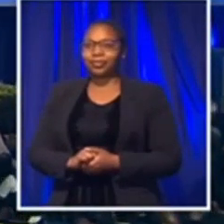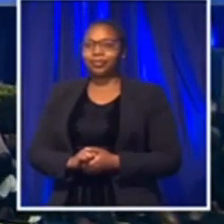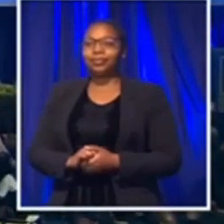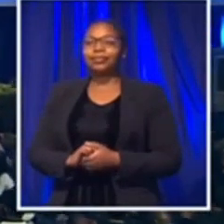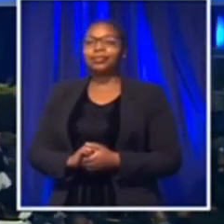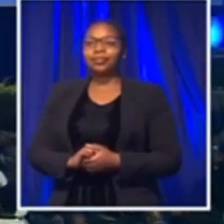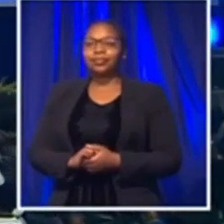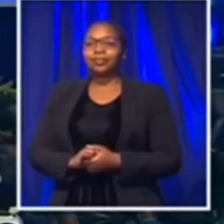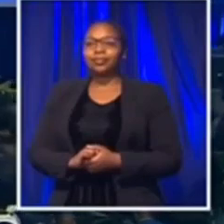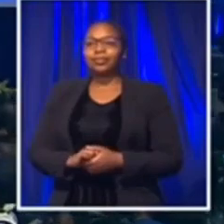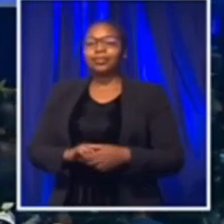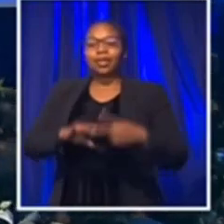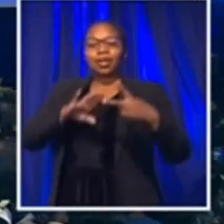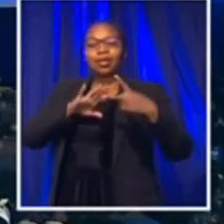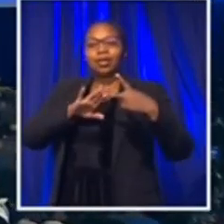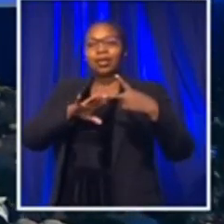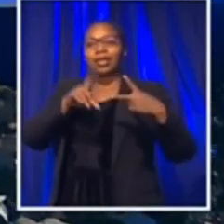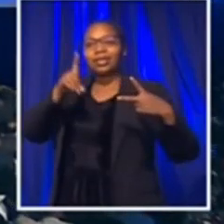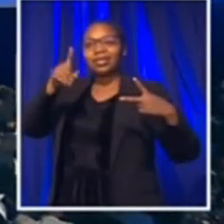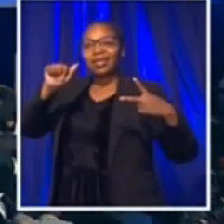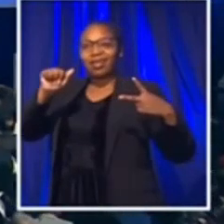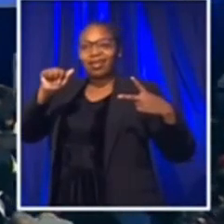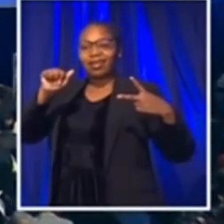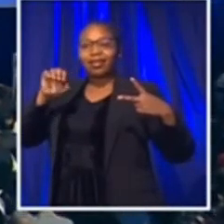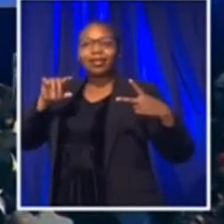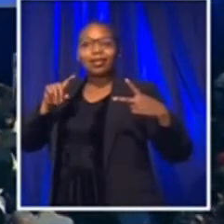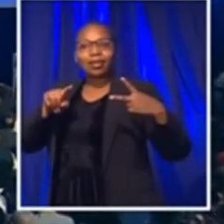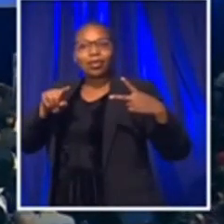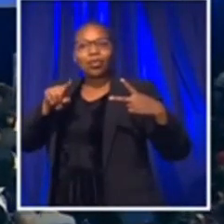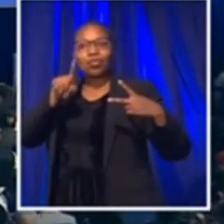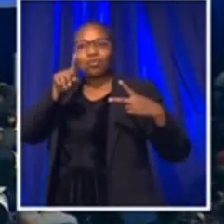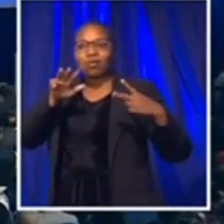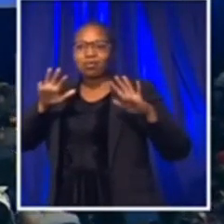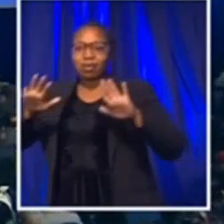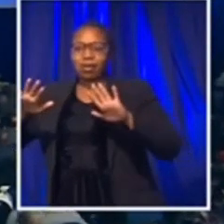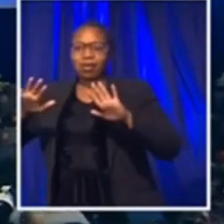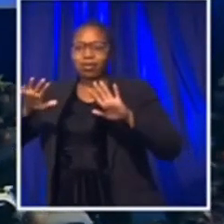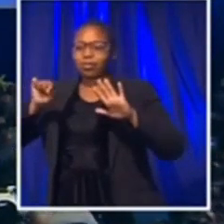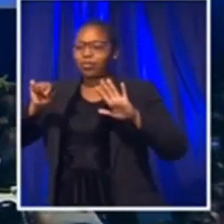and the DA with